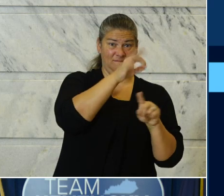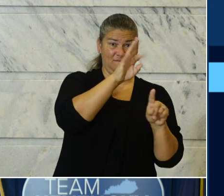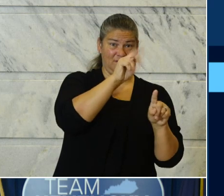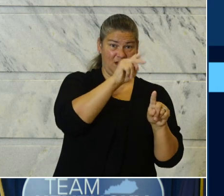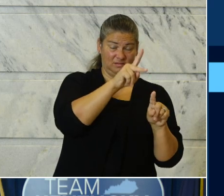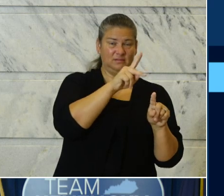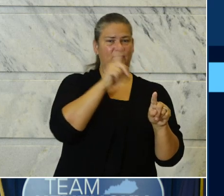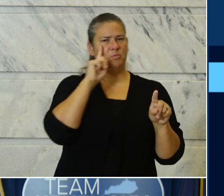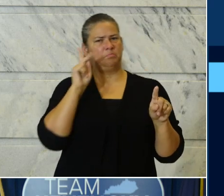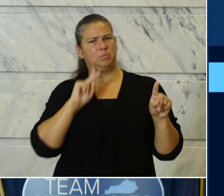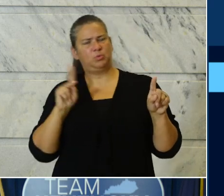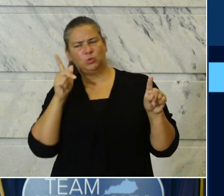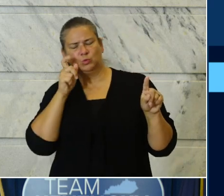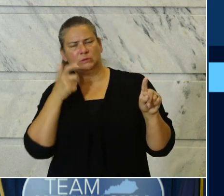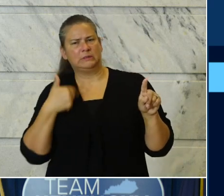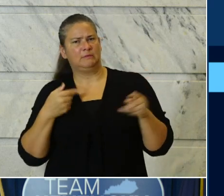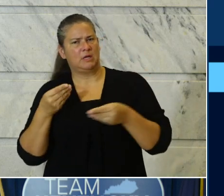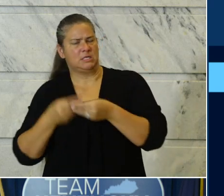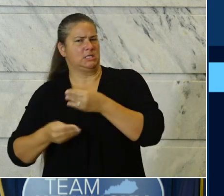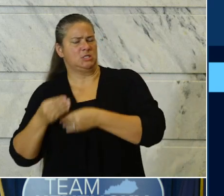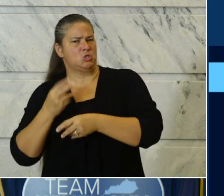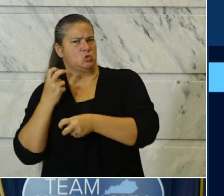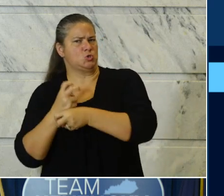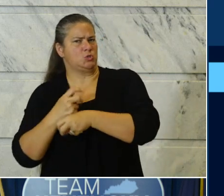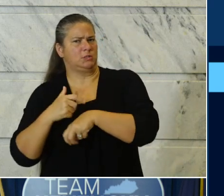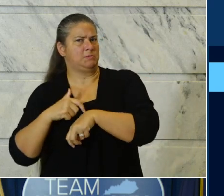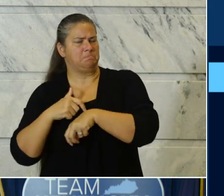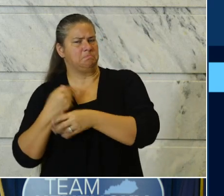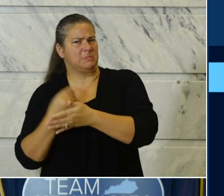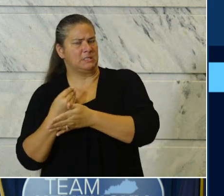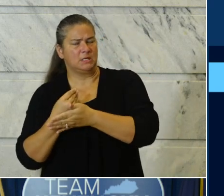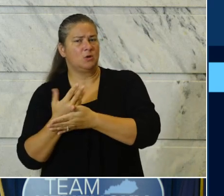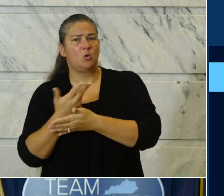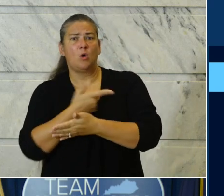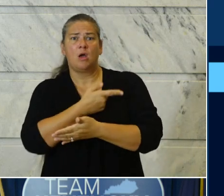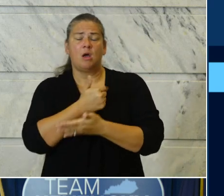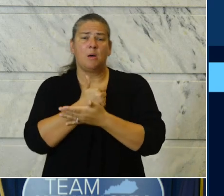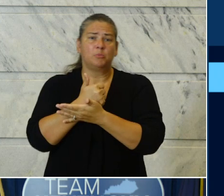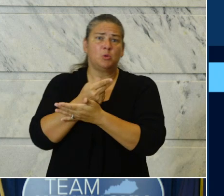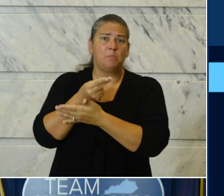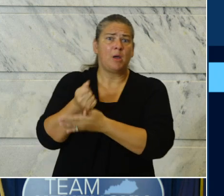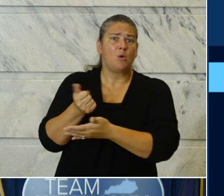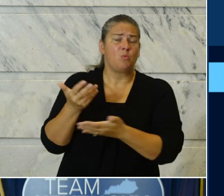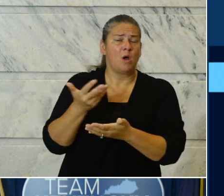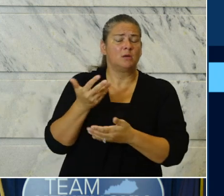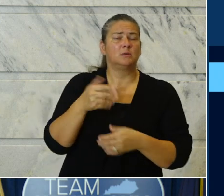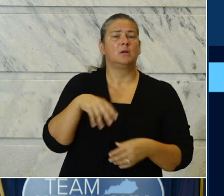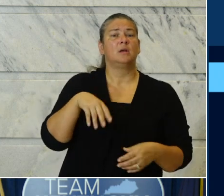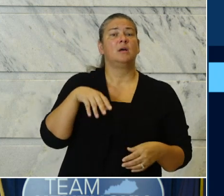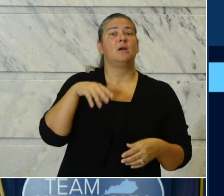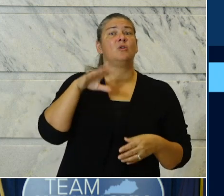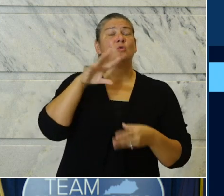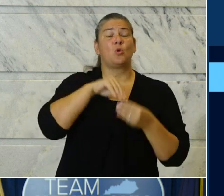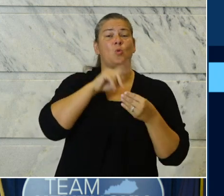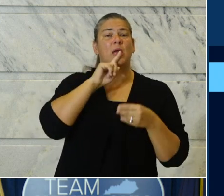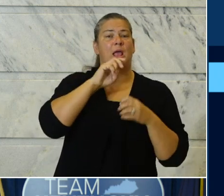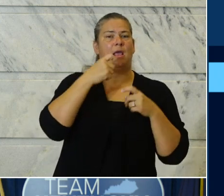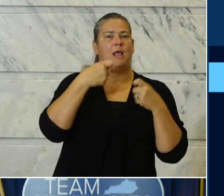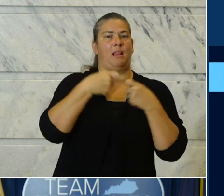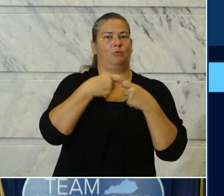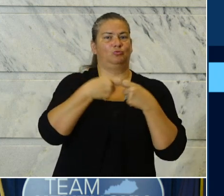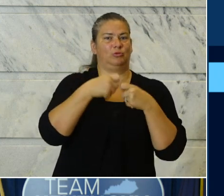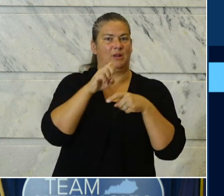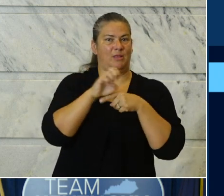times, our top categories are here. Electric is $101,000. Food is